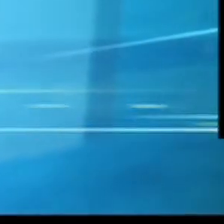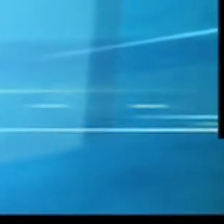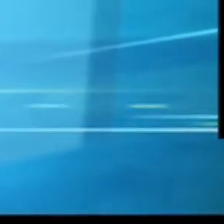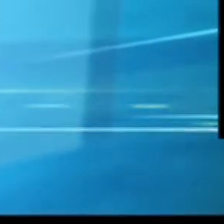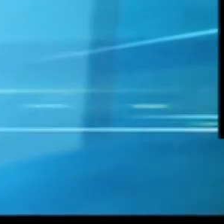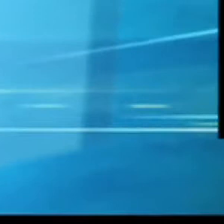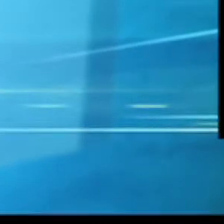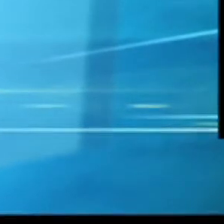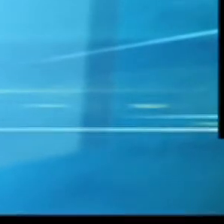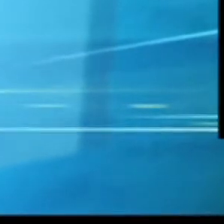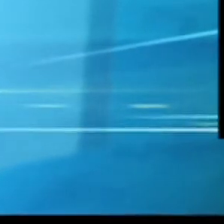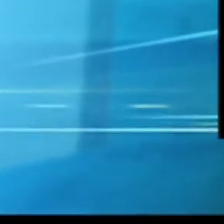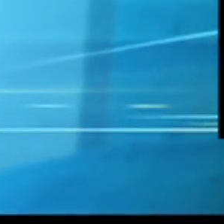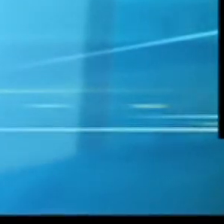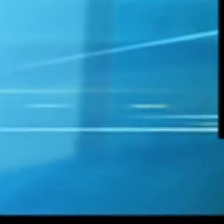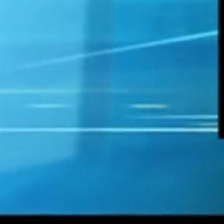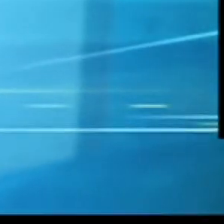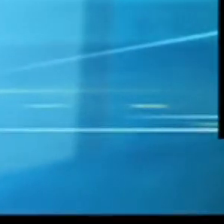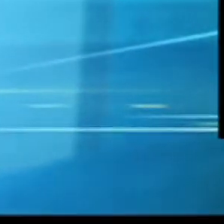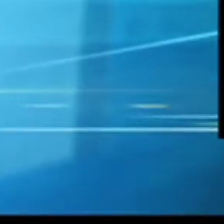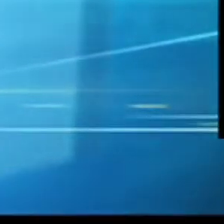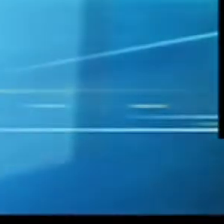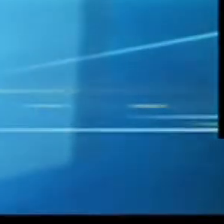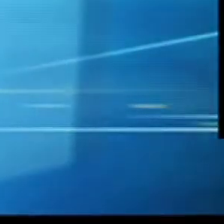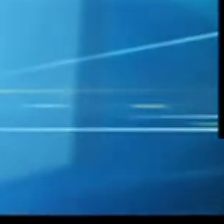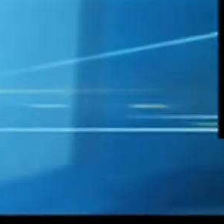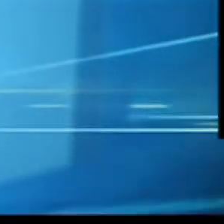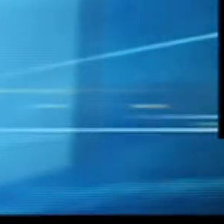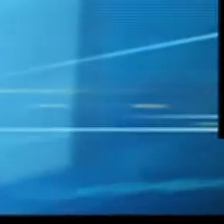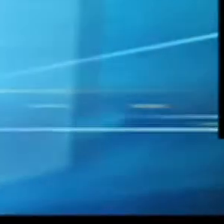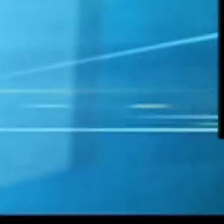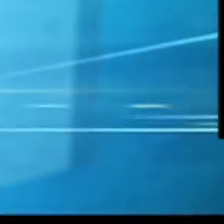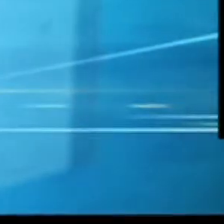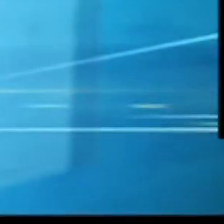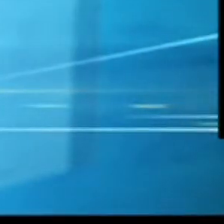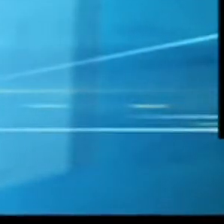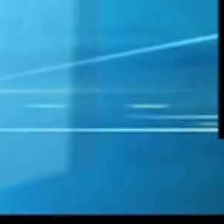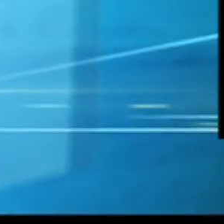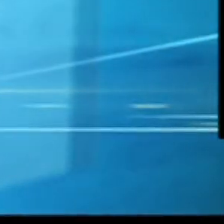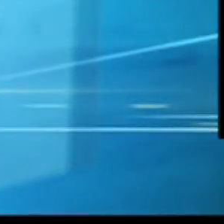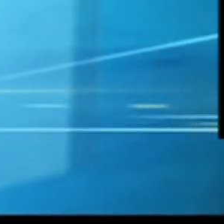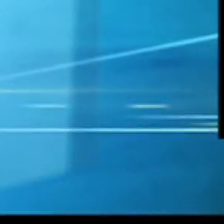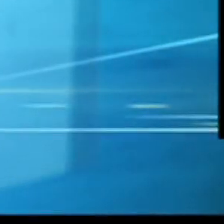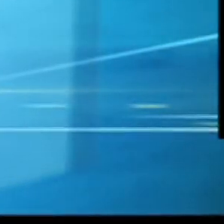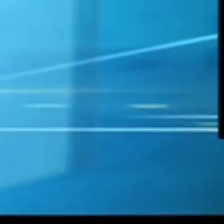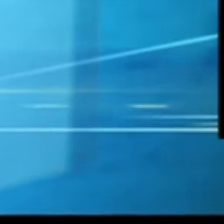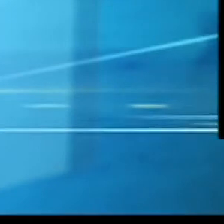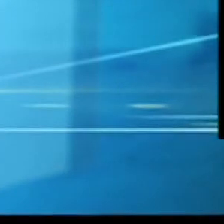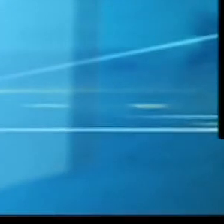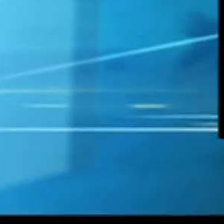This portion of the news is brought to you by Shell Helix Ultra. Performance you can see.